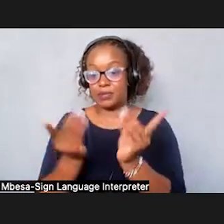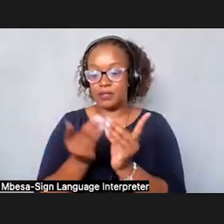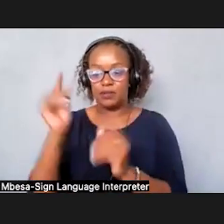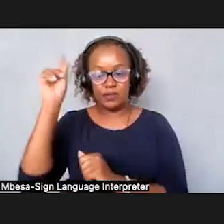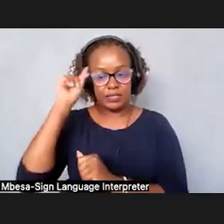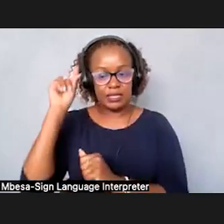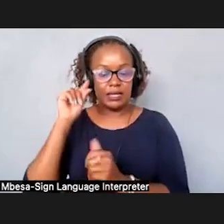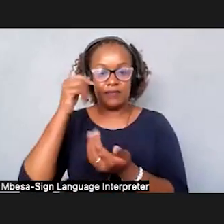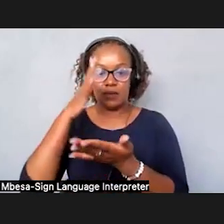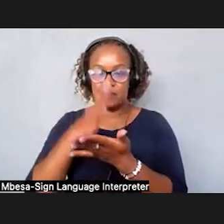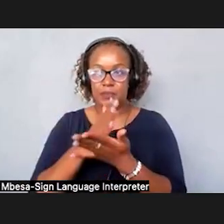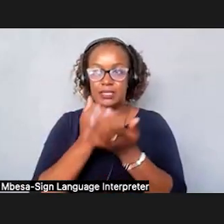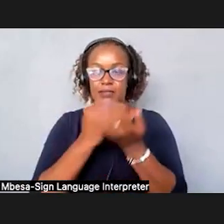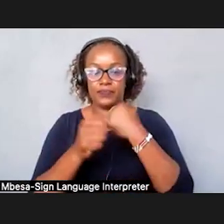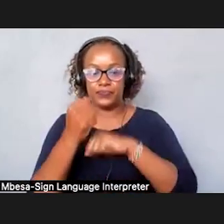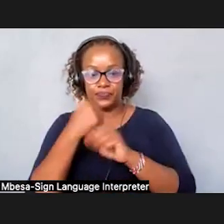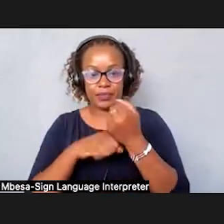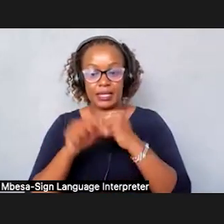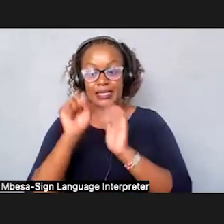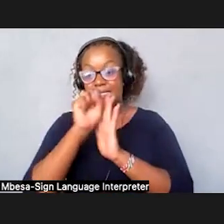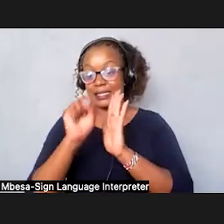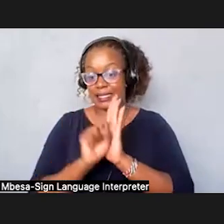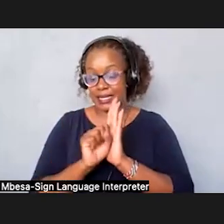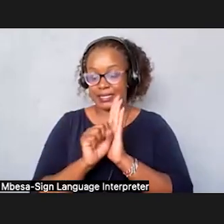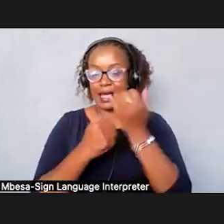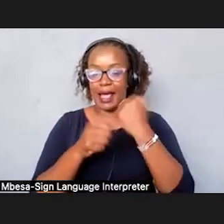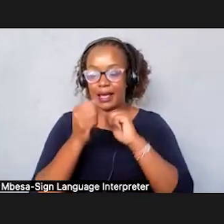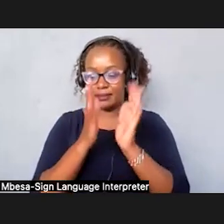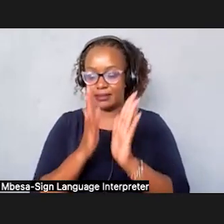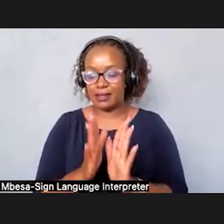Action, state actors in the GBV